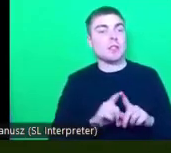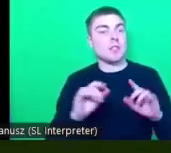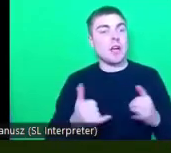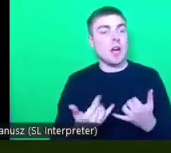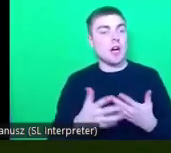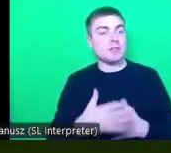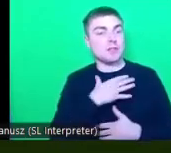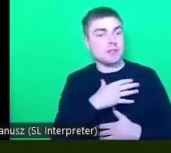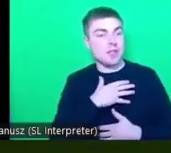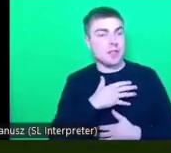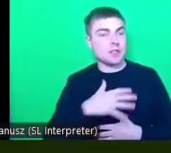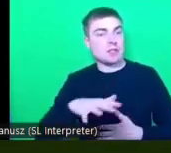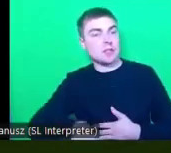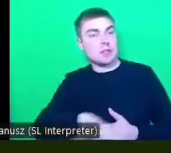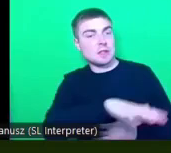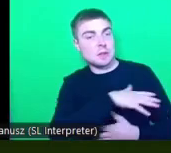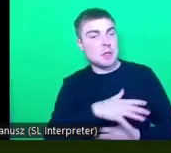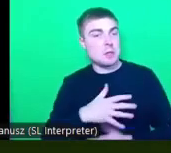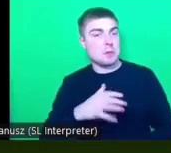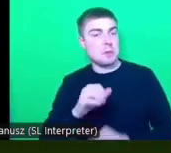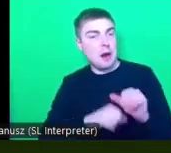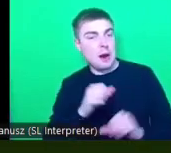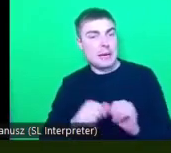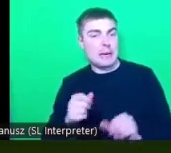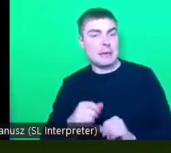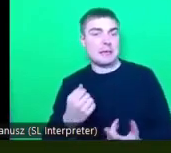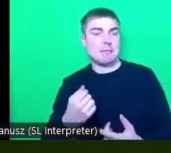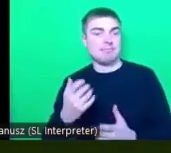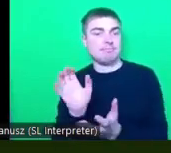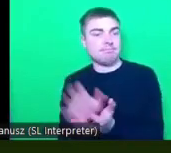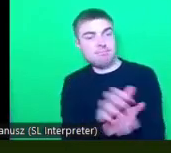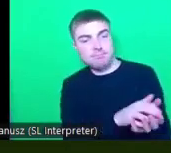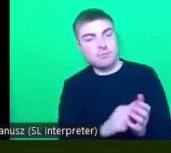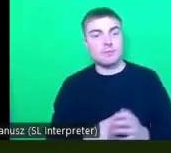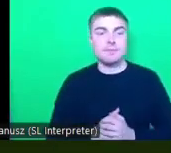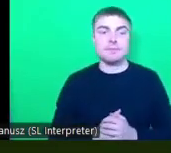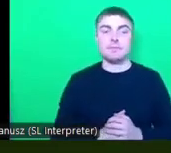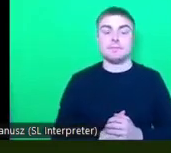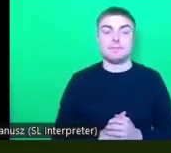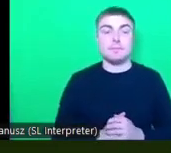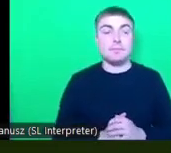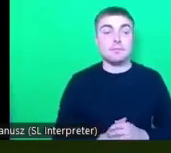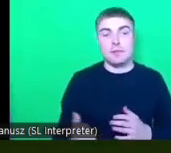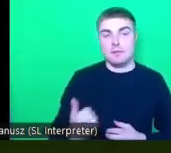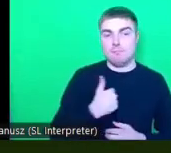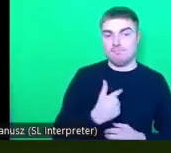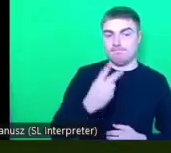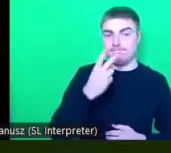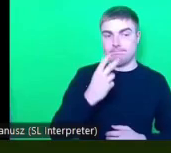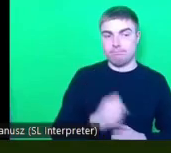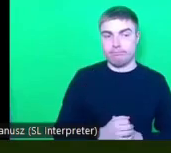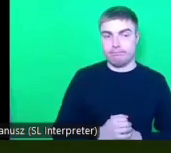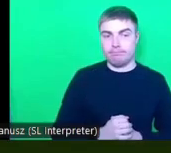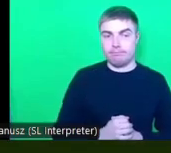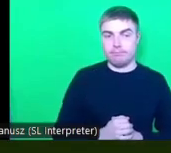the sentence that I have said most during my working life, that, okay, wolves kill approximately 120 moose per